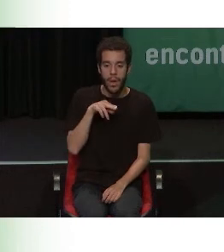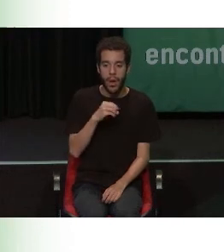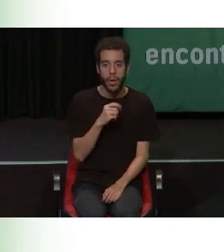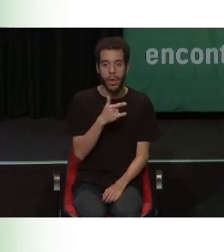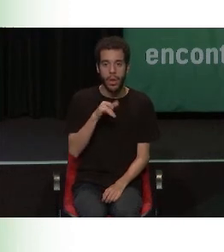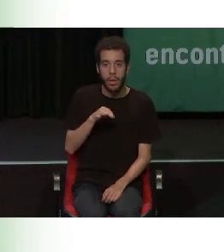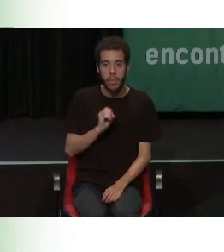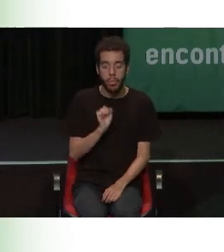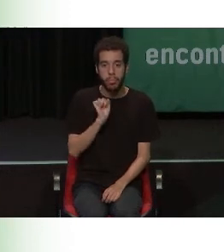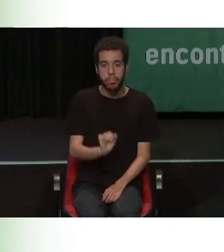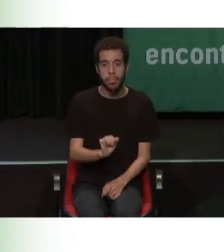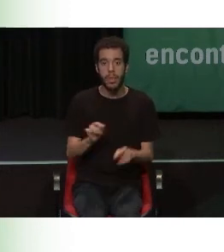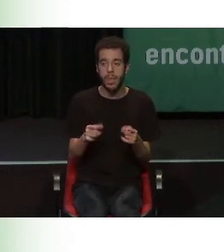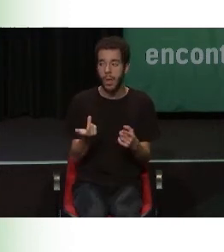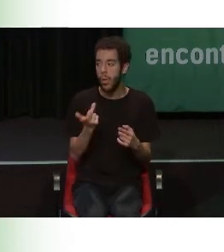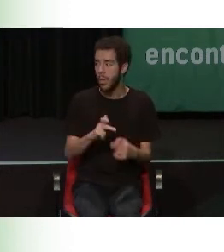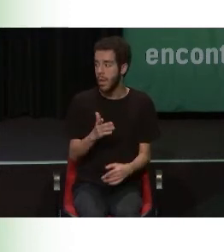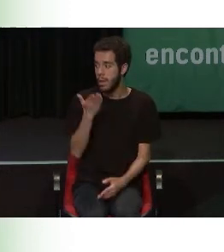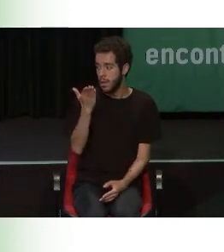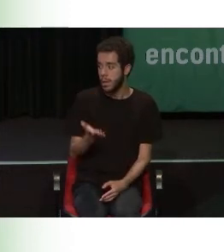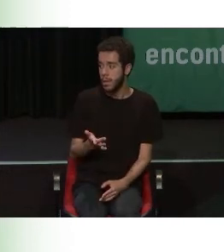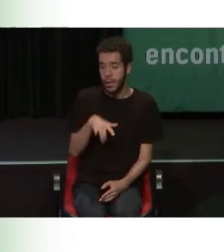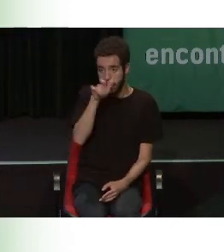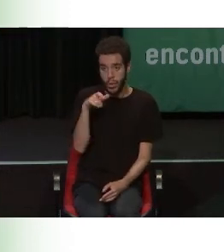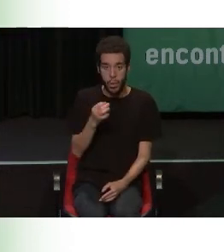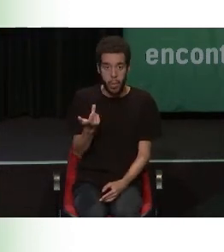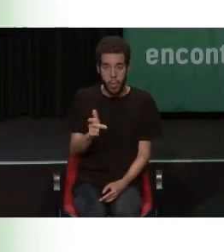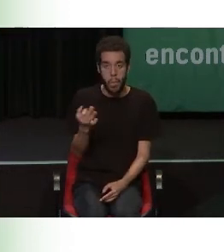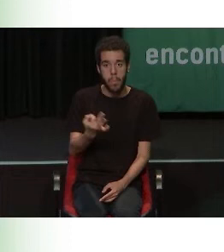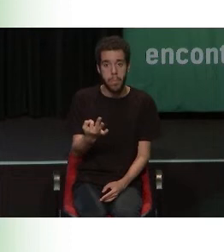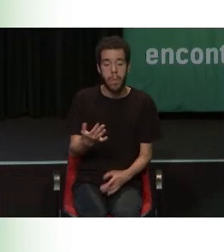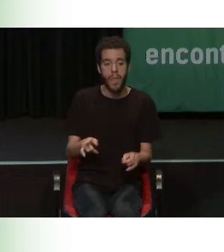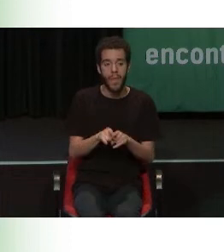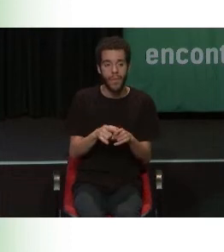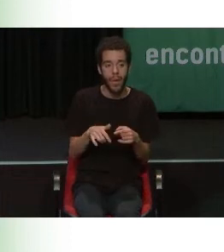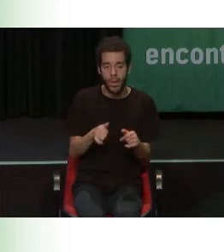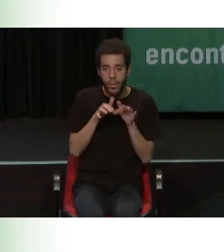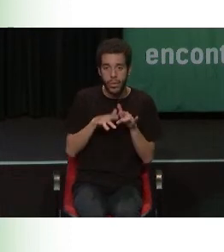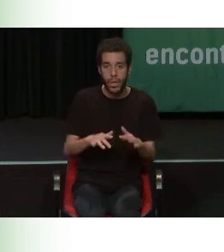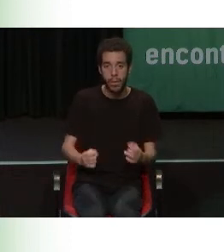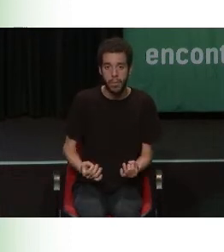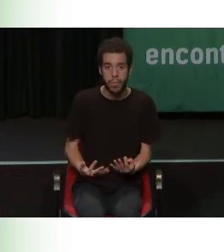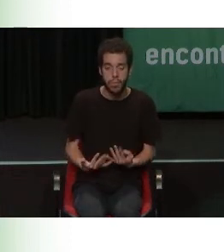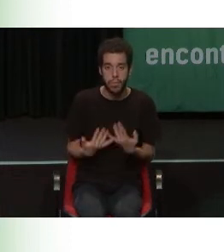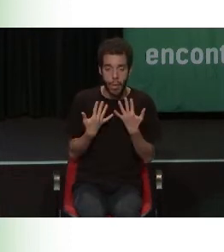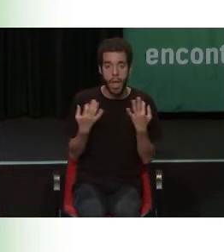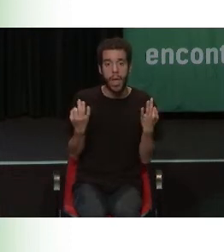pretty much what happens in humans. So the leukemias were arrested at an immature B cell stage, so from the